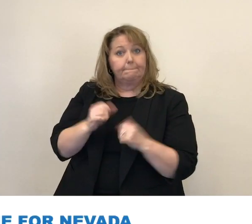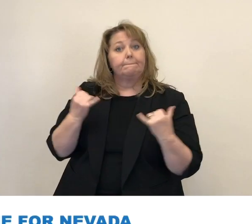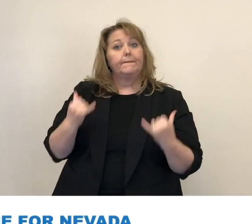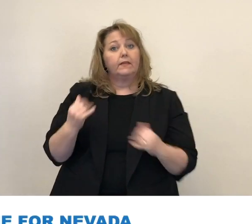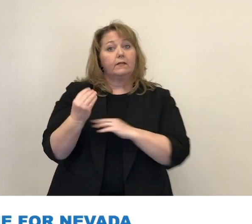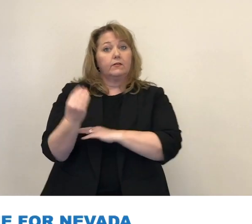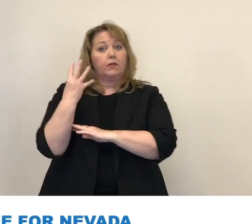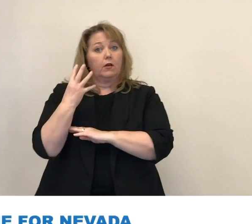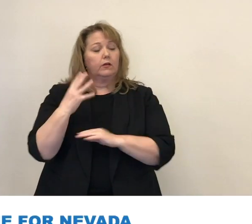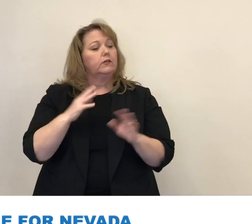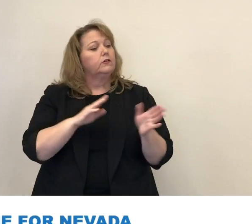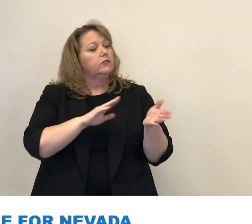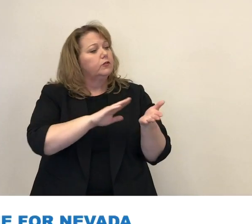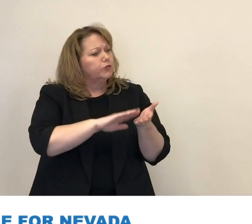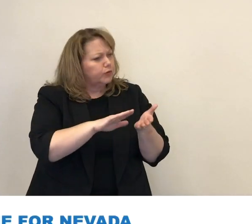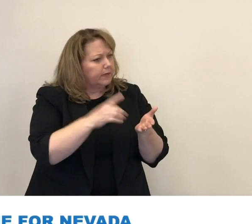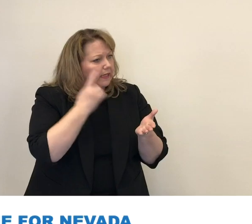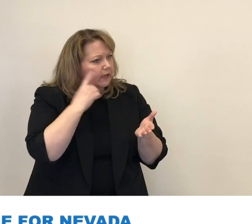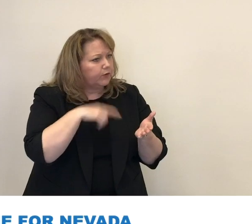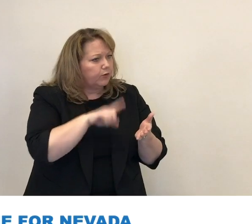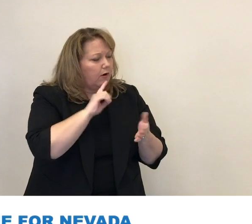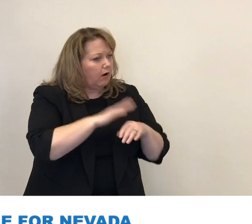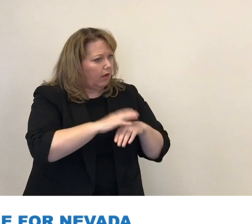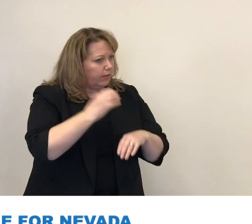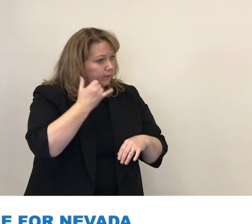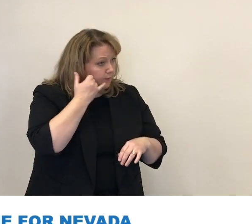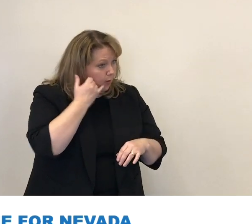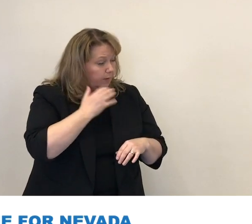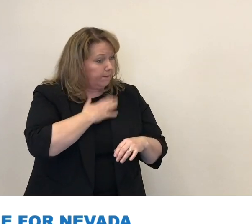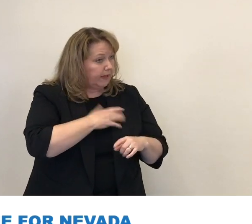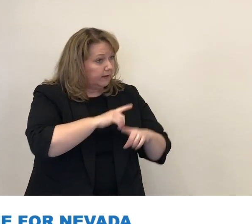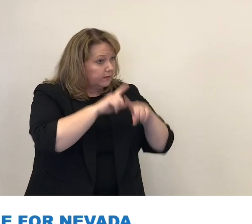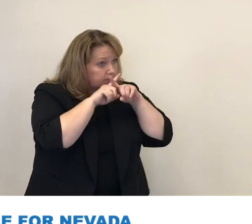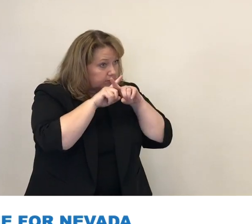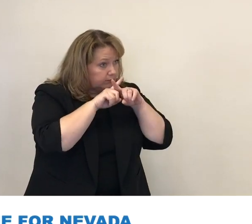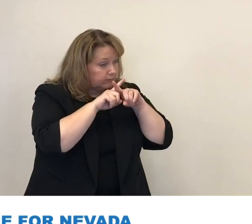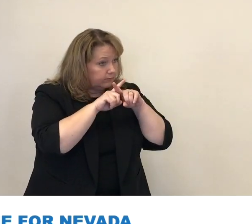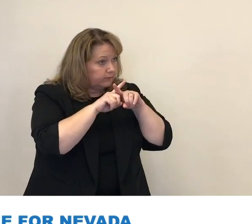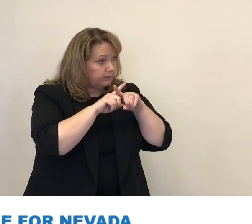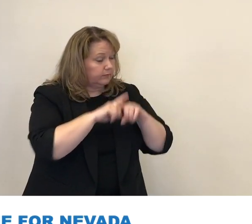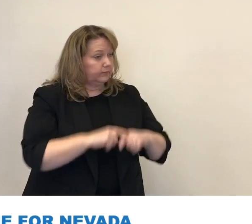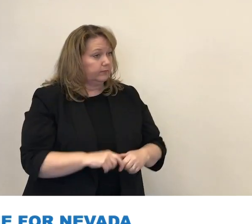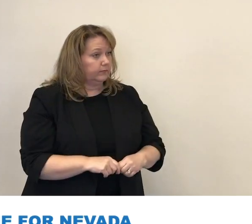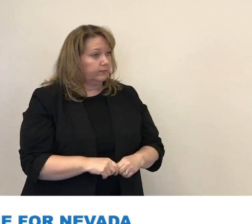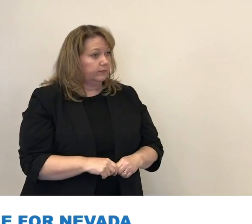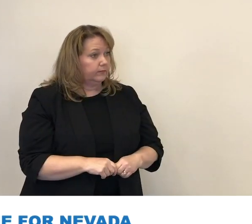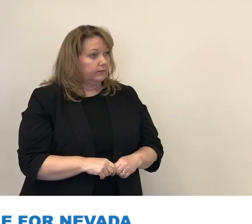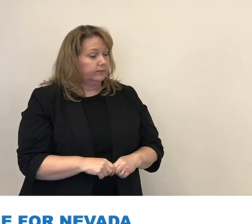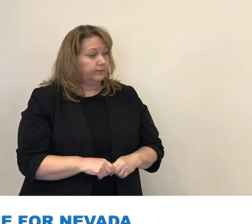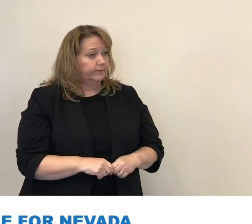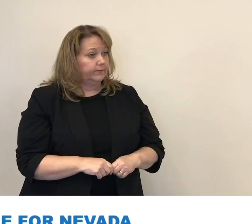Excuse me, if you're on the phone line, could you please mute your microphone? We're getting some feedback in the room. Sure, thank you.